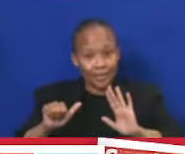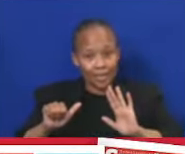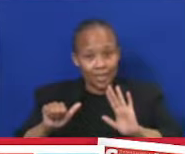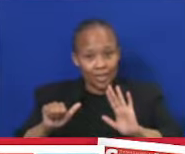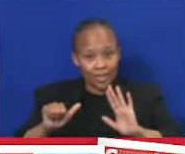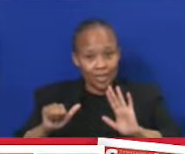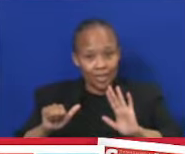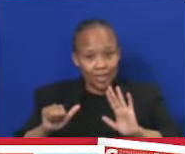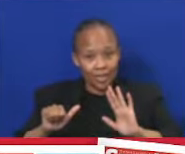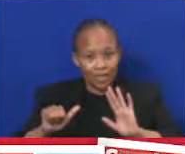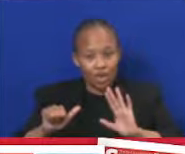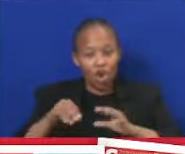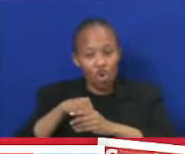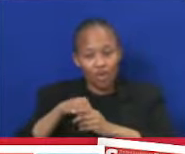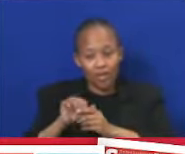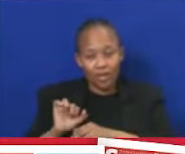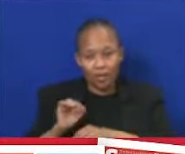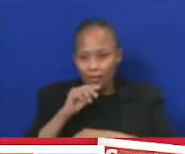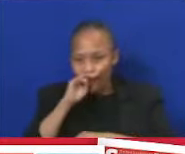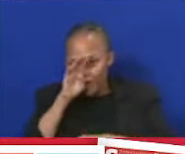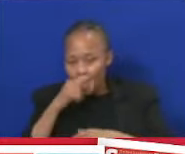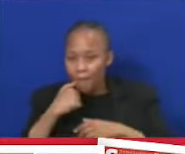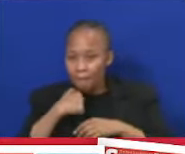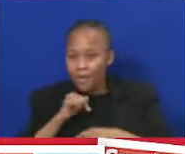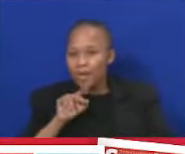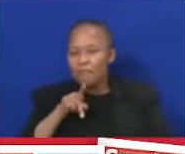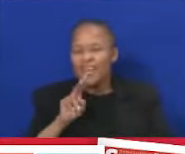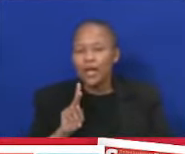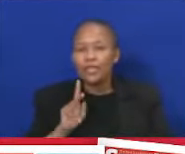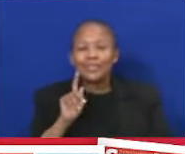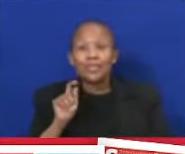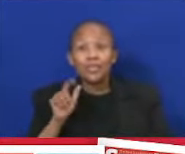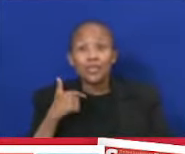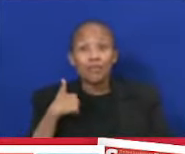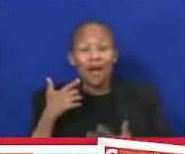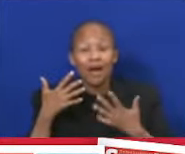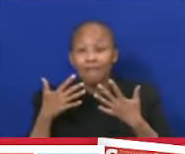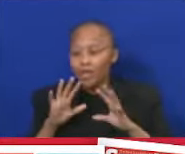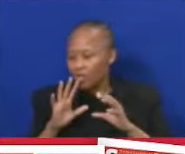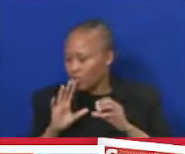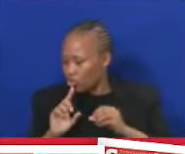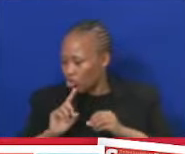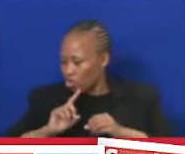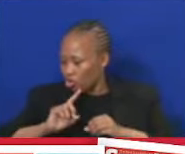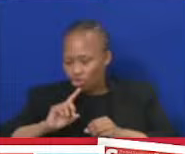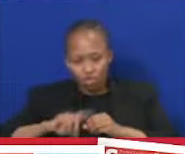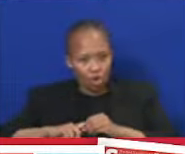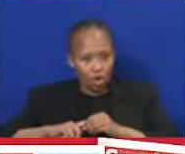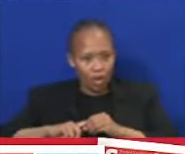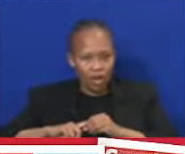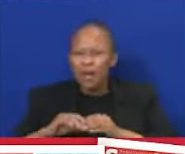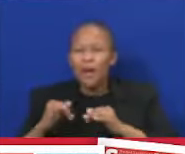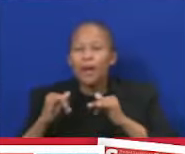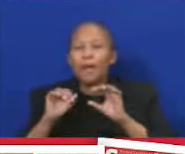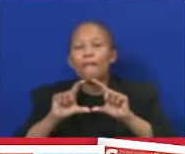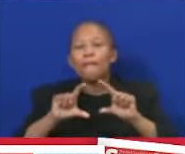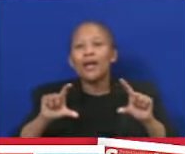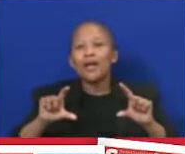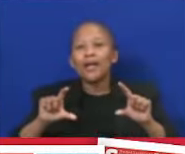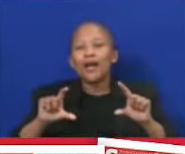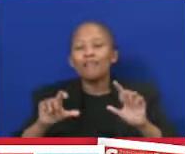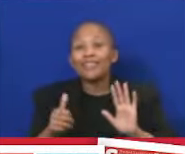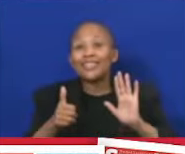I joined the PKTT where that part of the sentence. Yes. Paragraph 6, beginning, I joined the